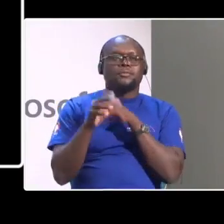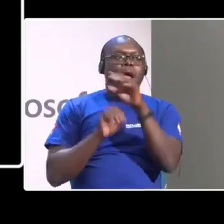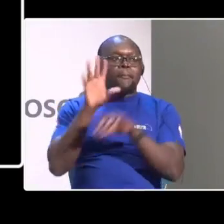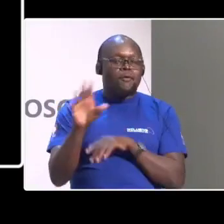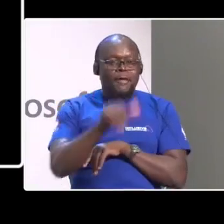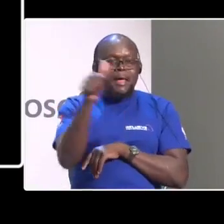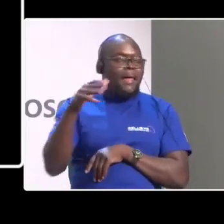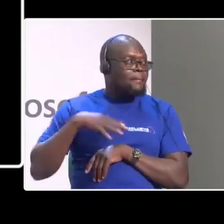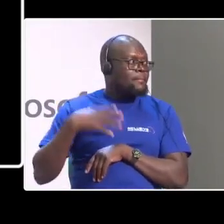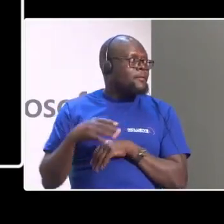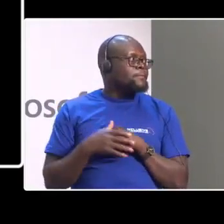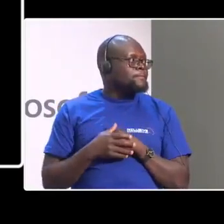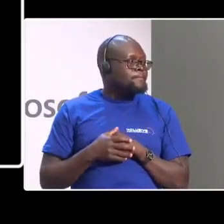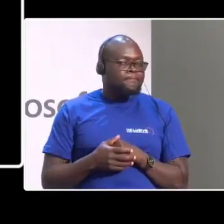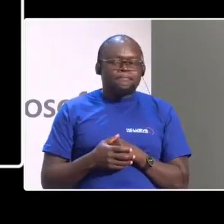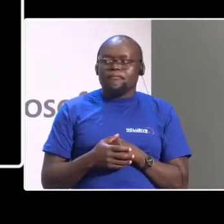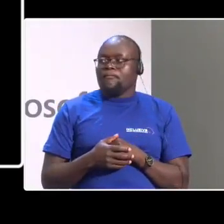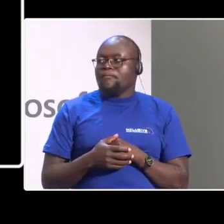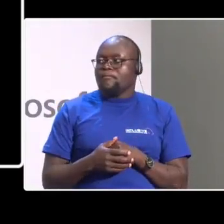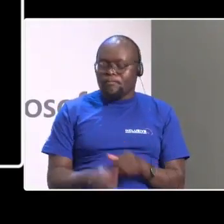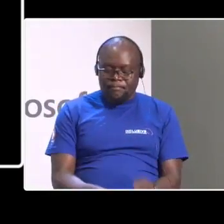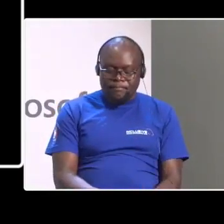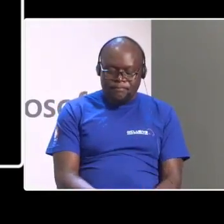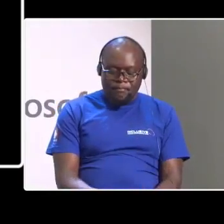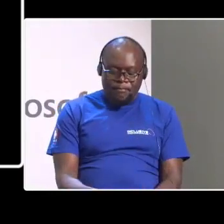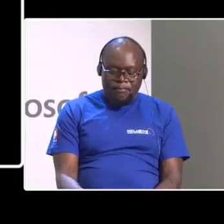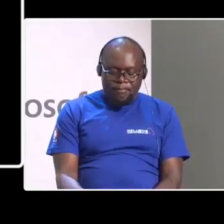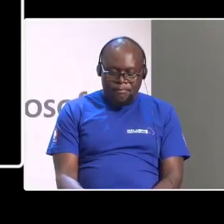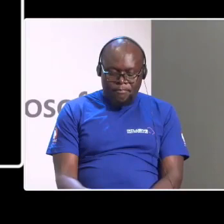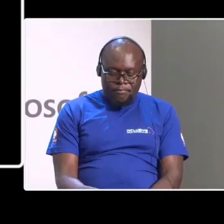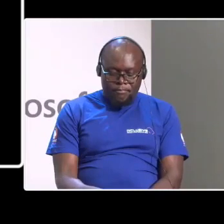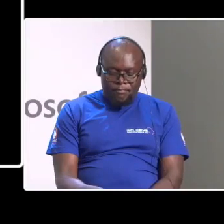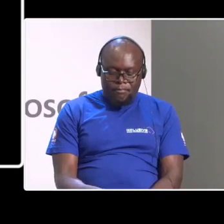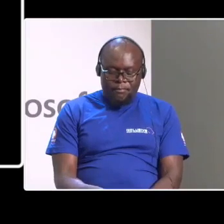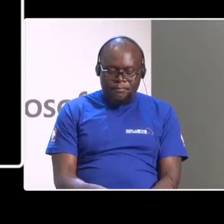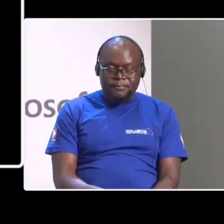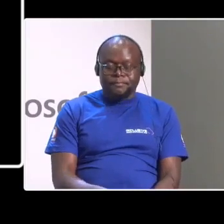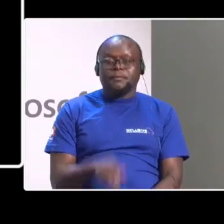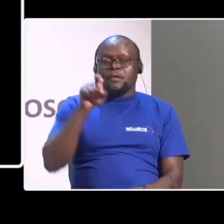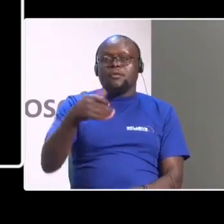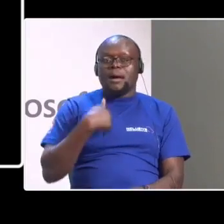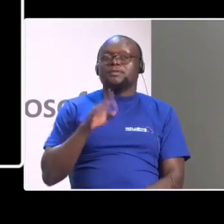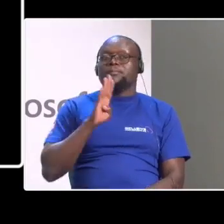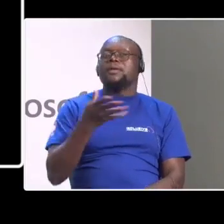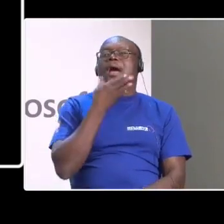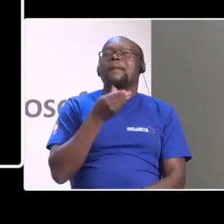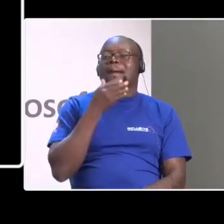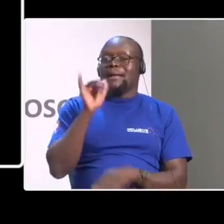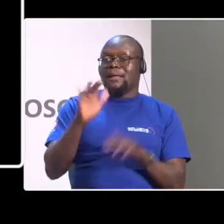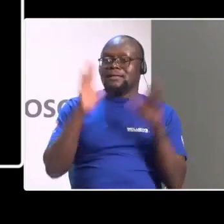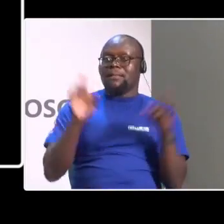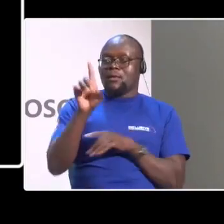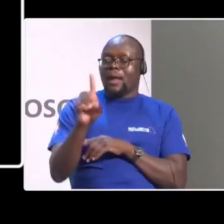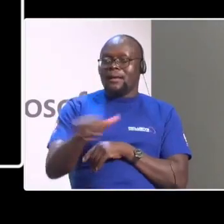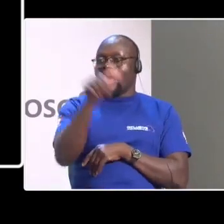Other people? You have to be a man. You have to be a man. That's a big one.